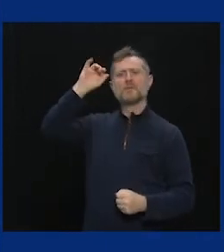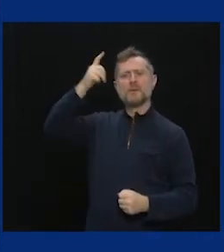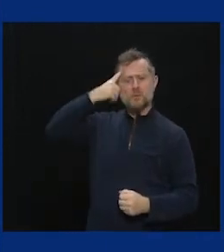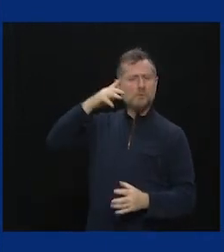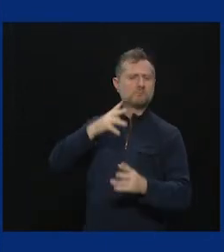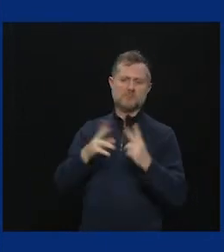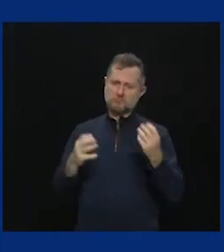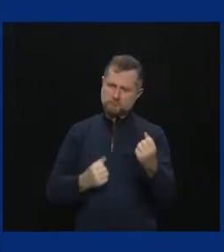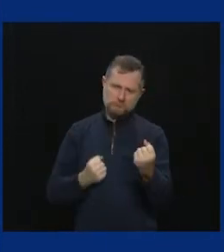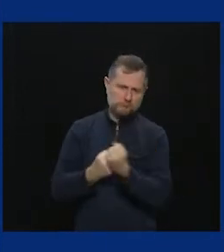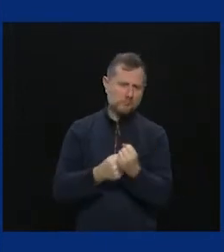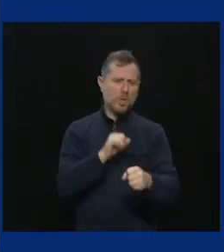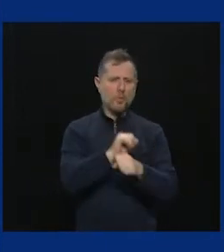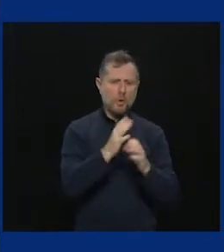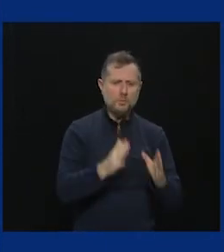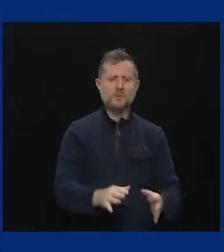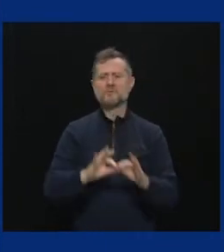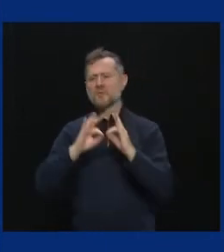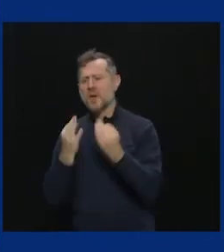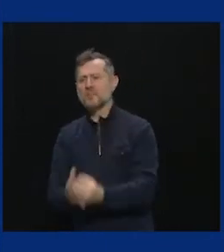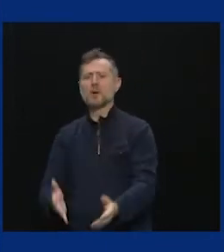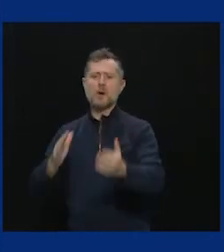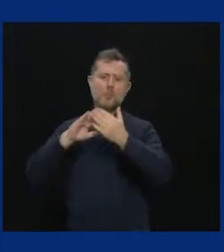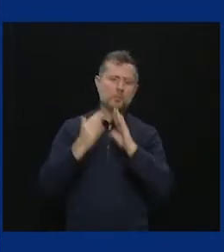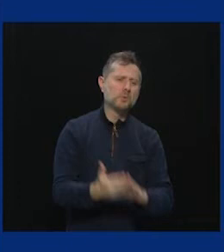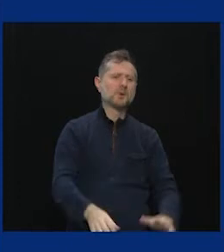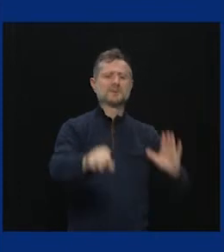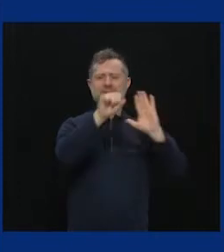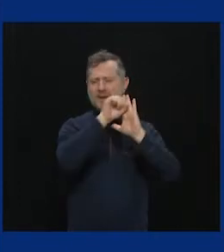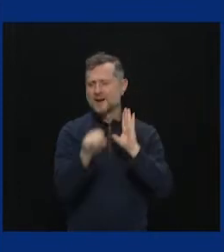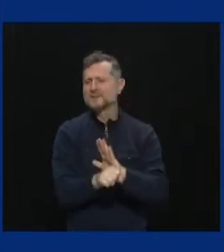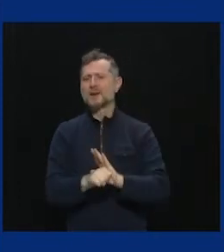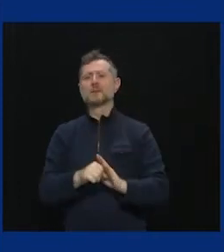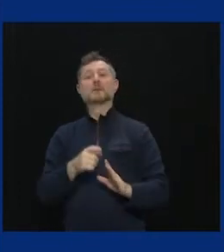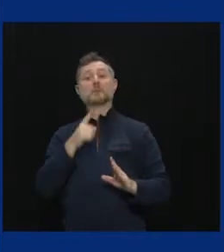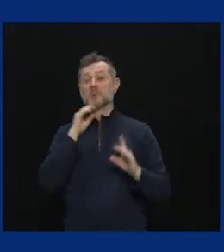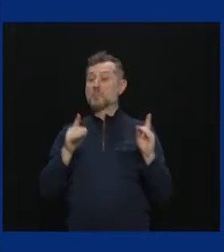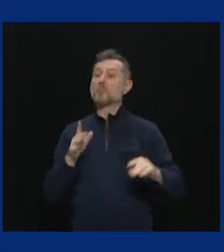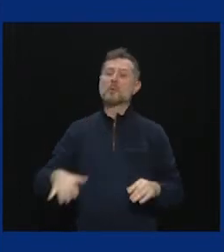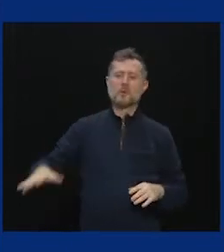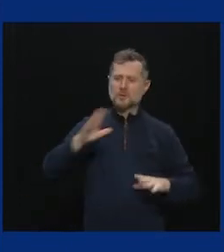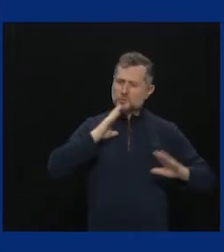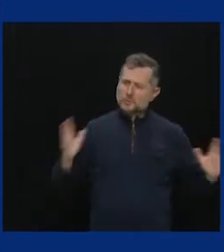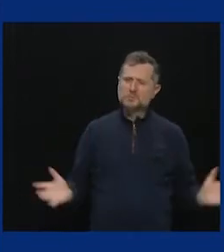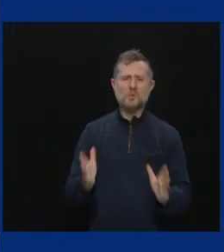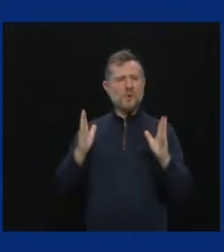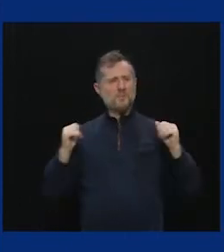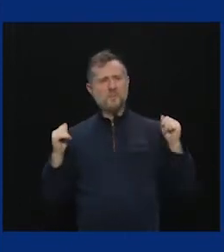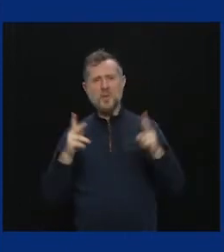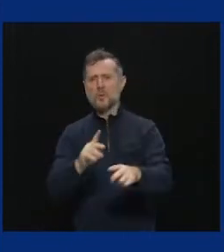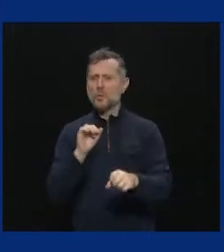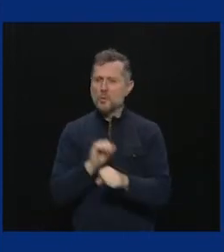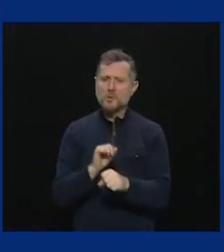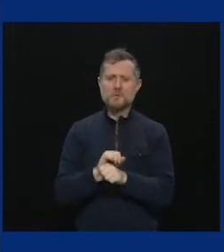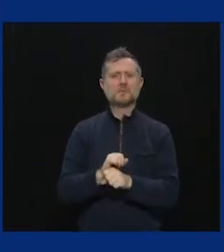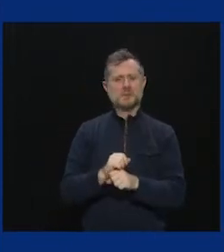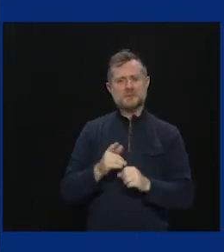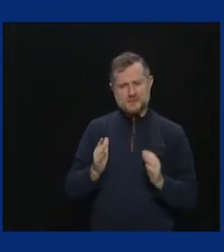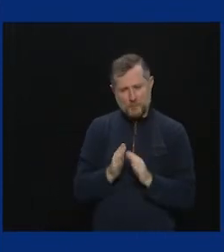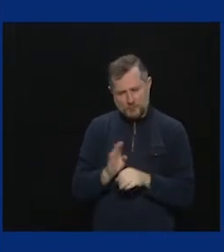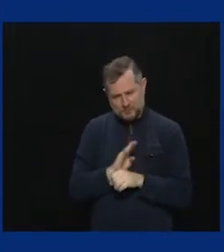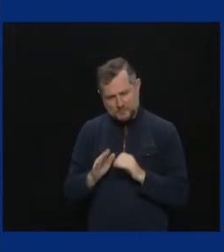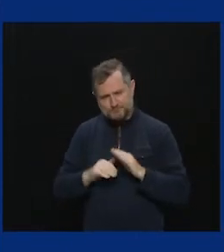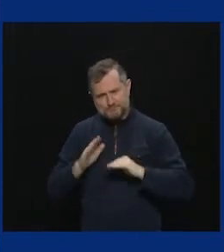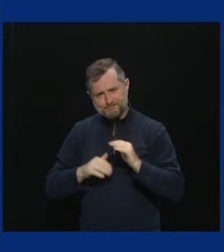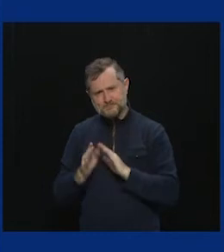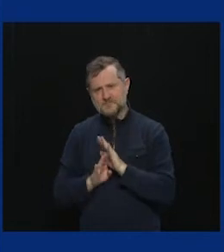communities, and states. We are getting people back to work, helping small businesses rebuild, and creating a more inclusive economy.